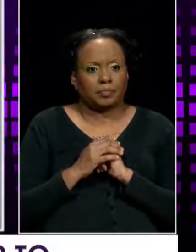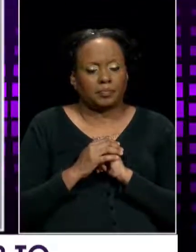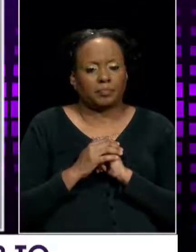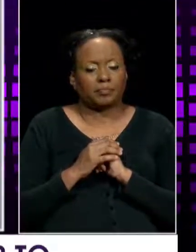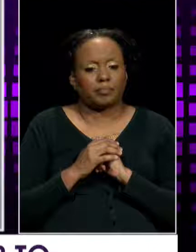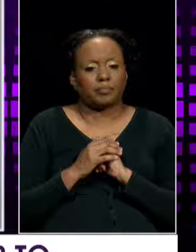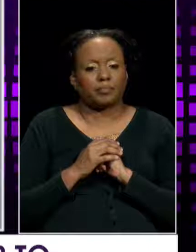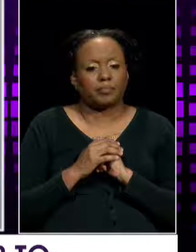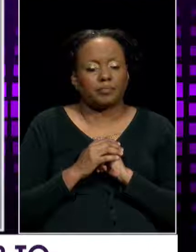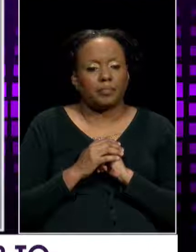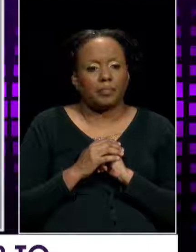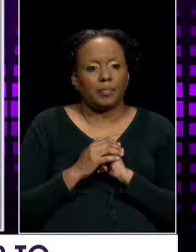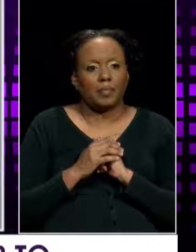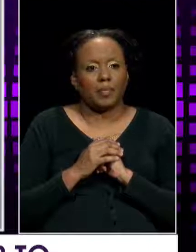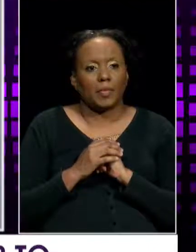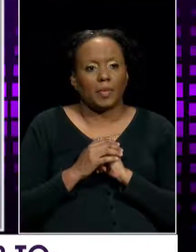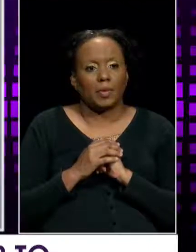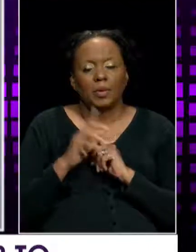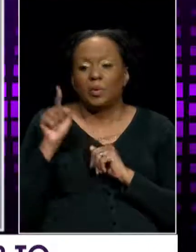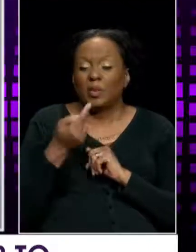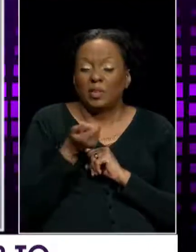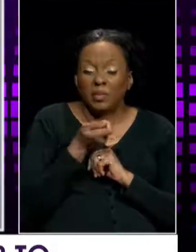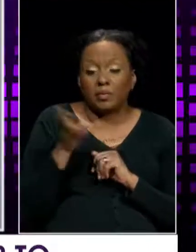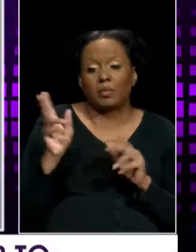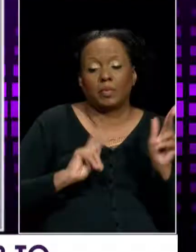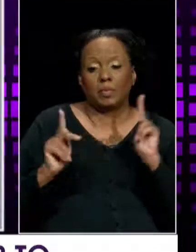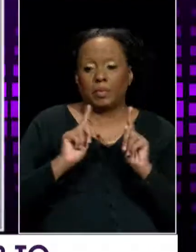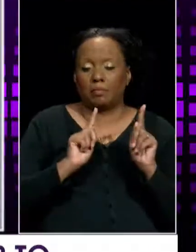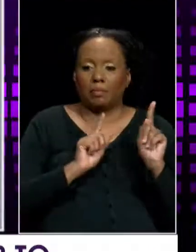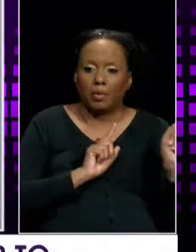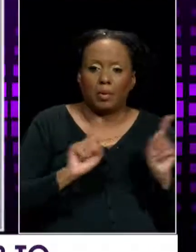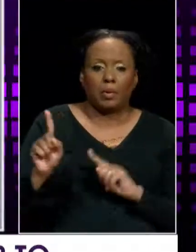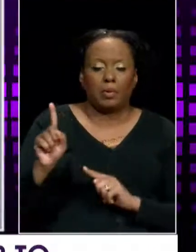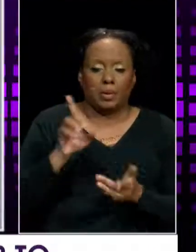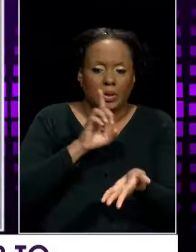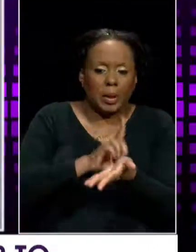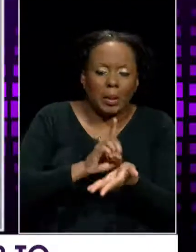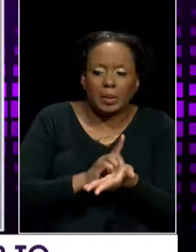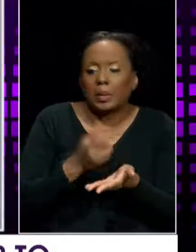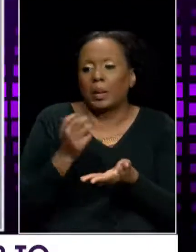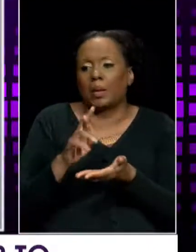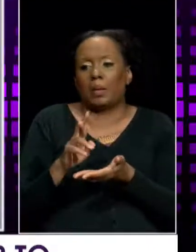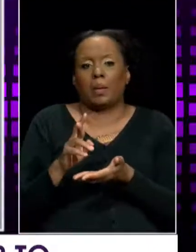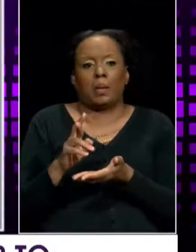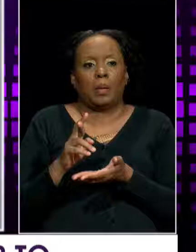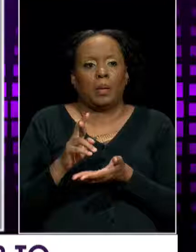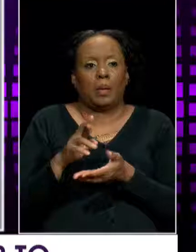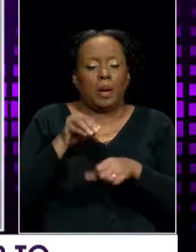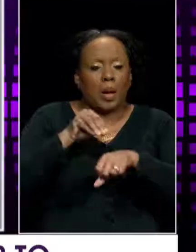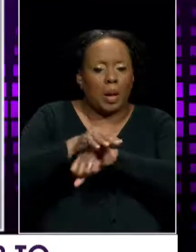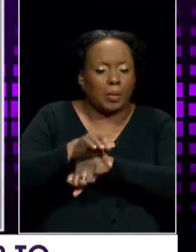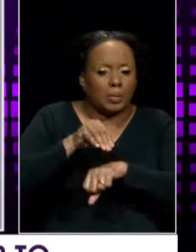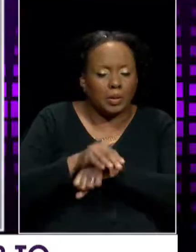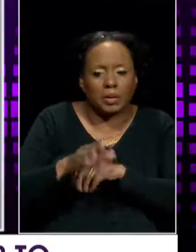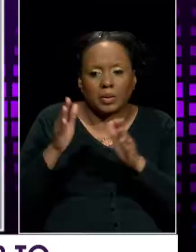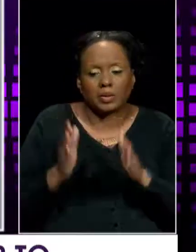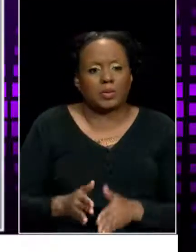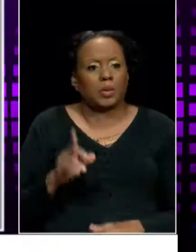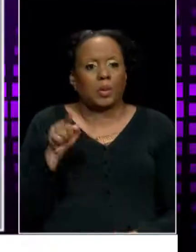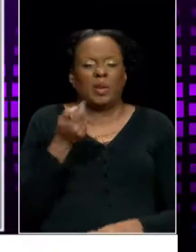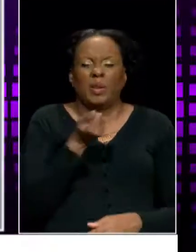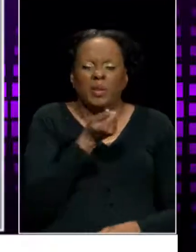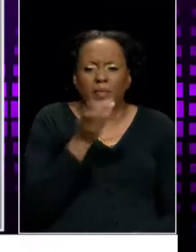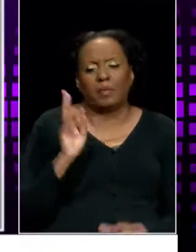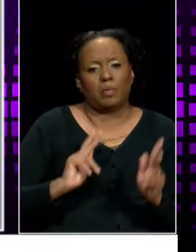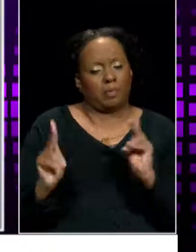and doctors, they're on the end of the on the spectrum as it relates to seeking guidance,